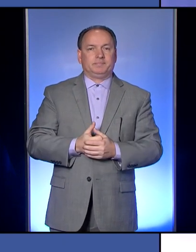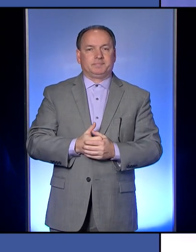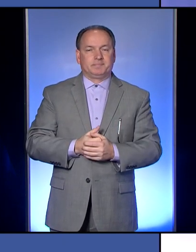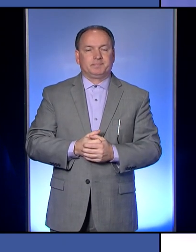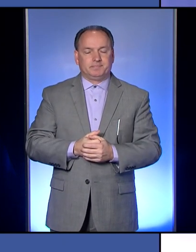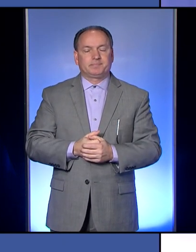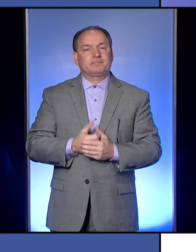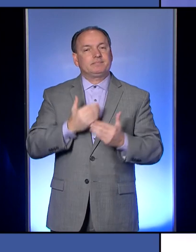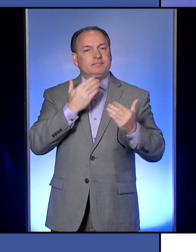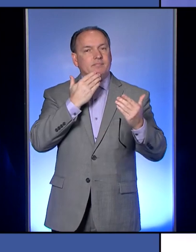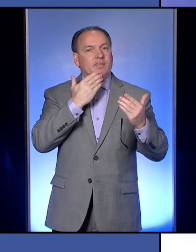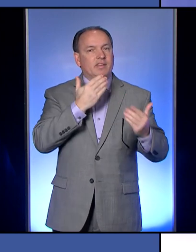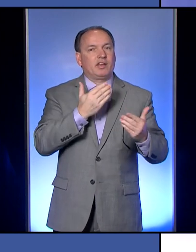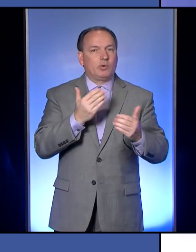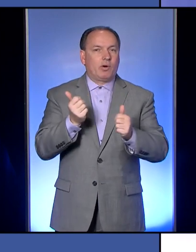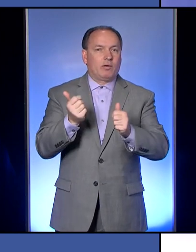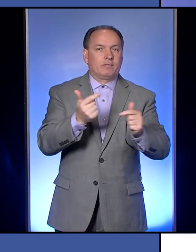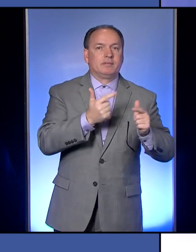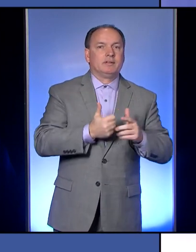Thank you.